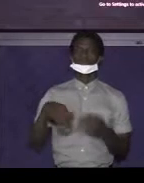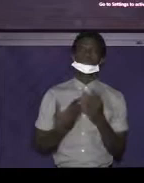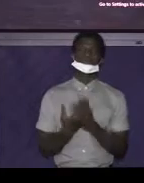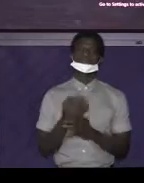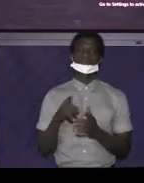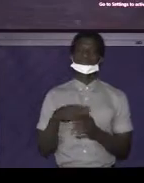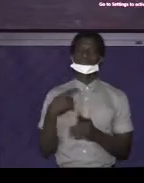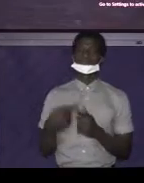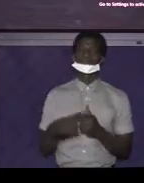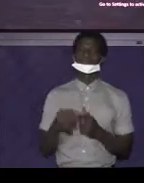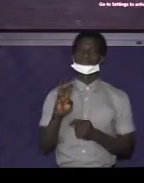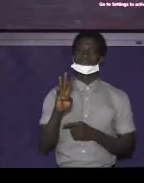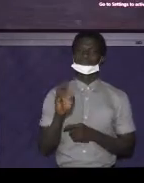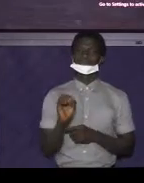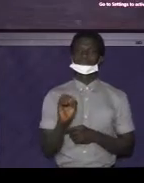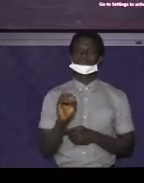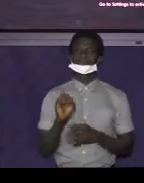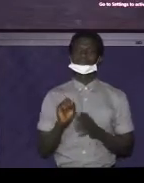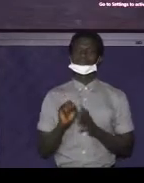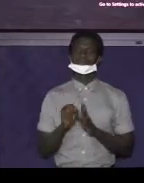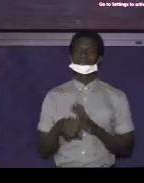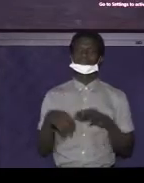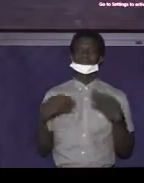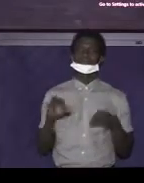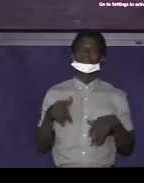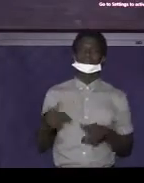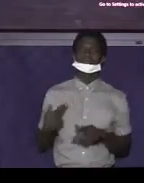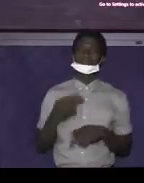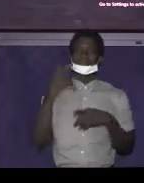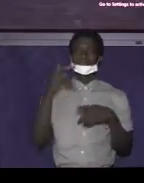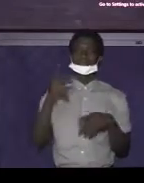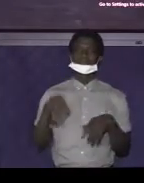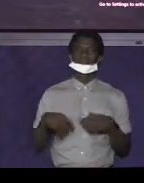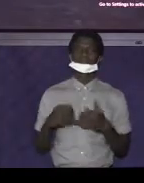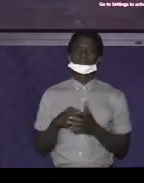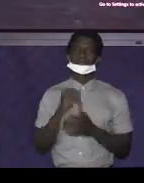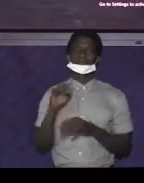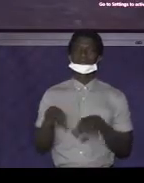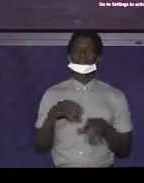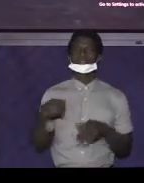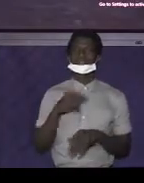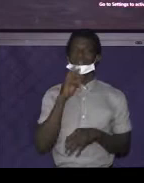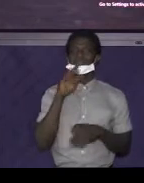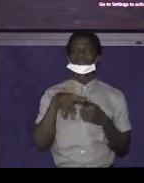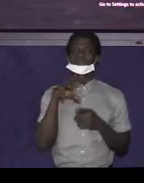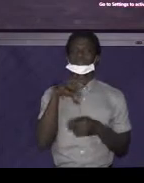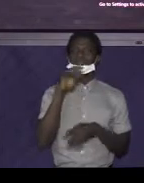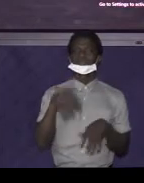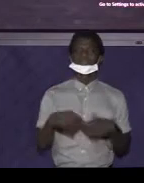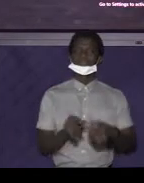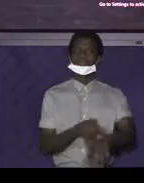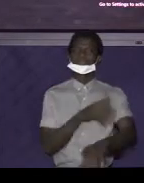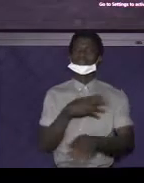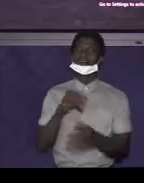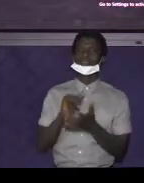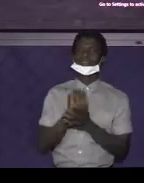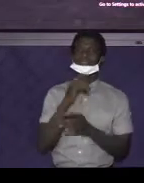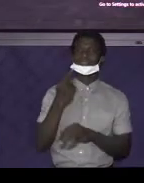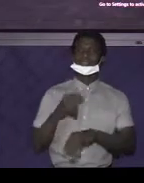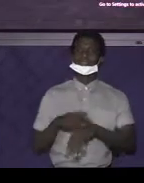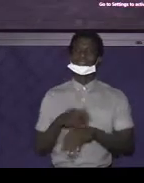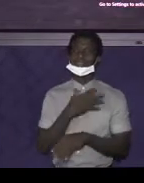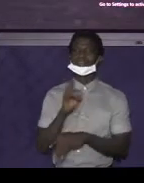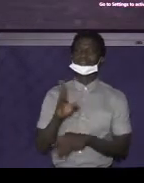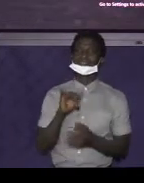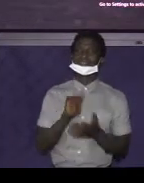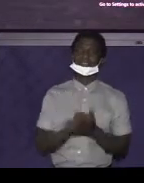Alrighty then, 40 seconds over. Let's see how it's done. We have to find how long, and that is the time. And using